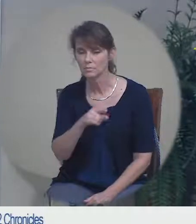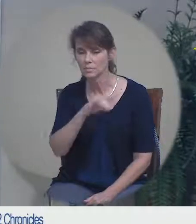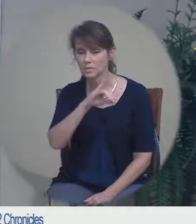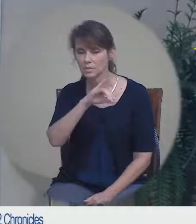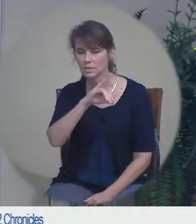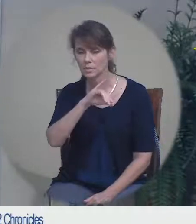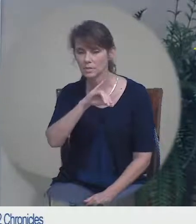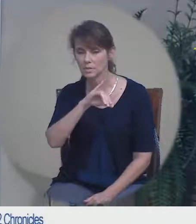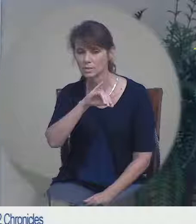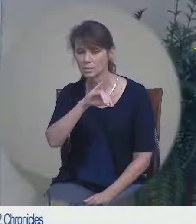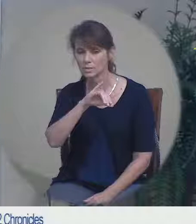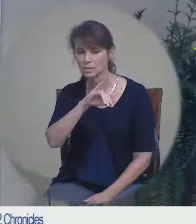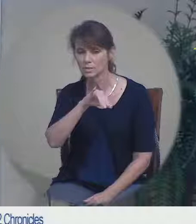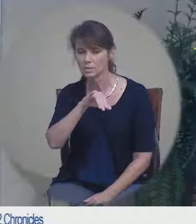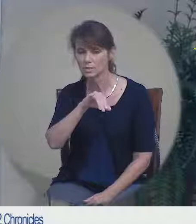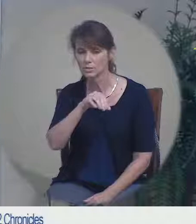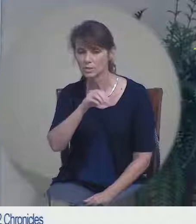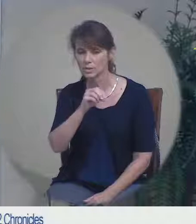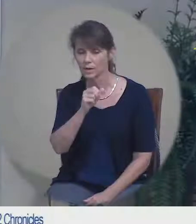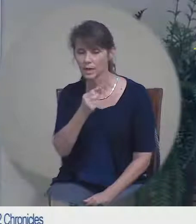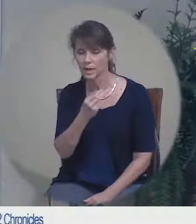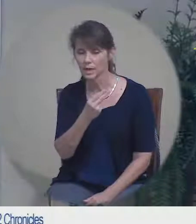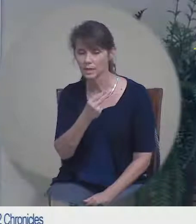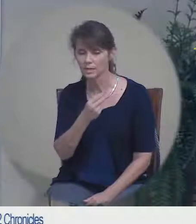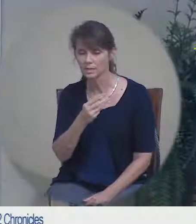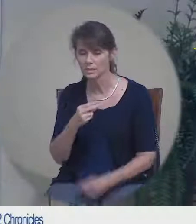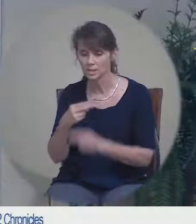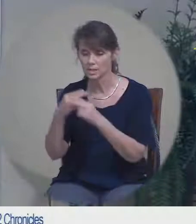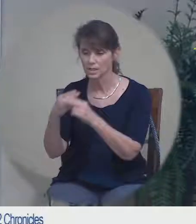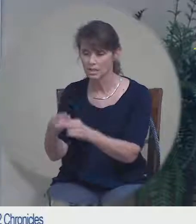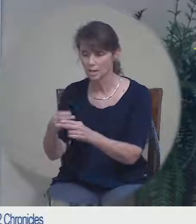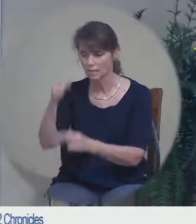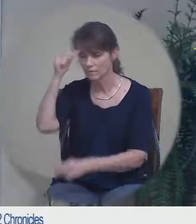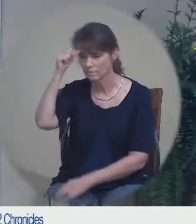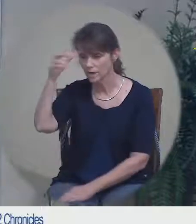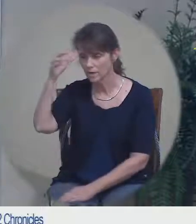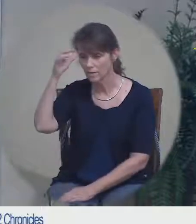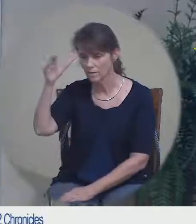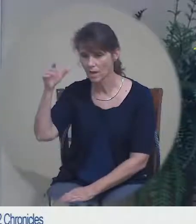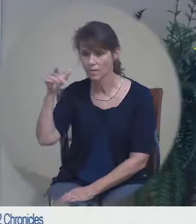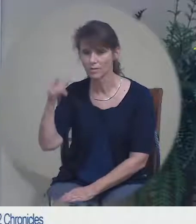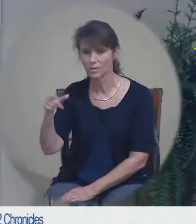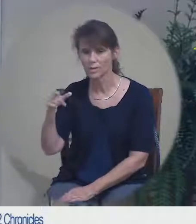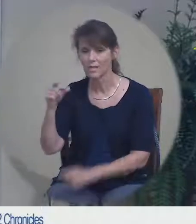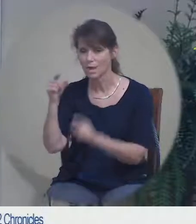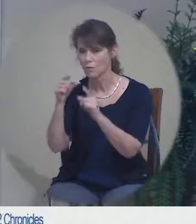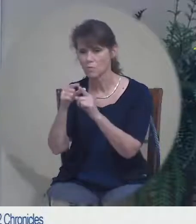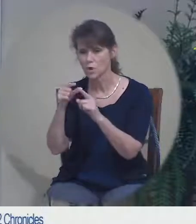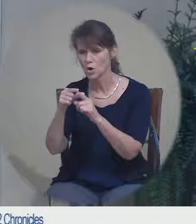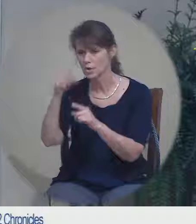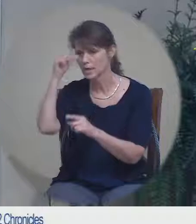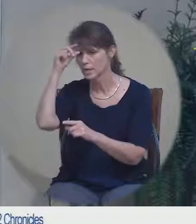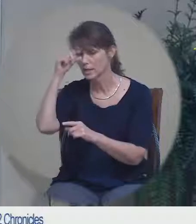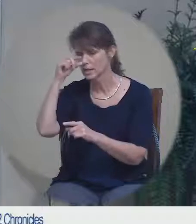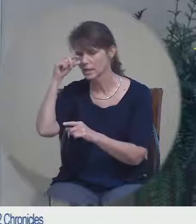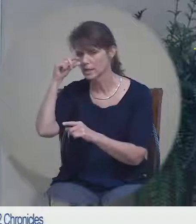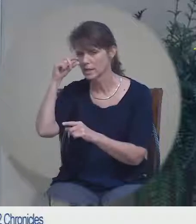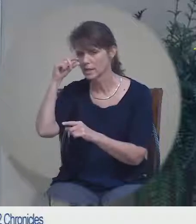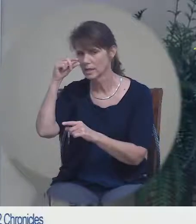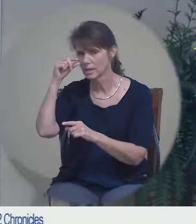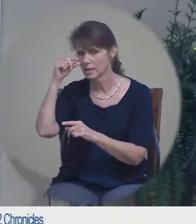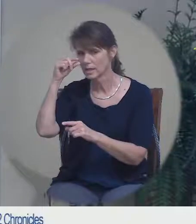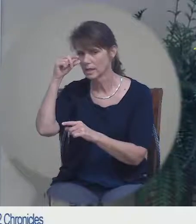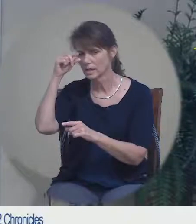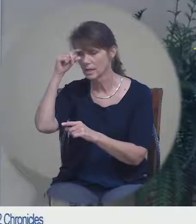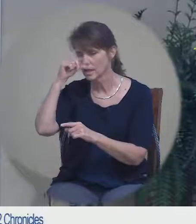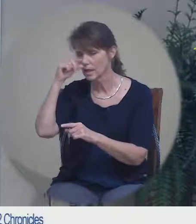for father, this abi in Hebrew, it doesn't mean father, it means masters. And I kind